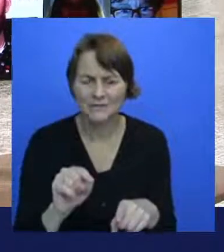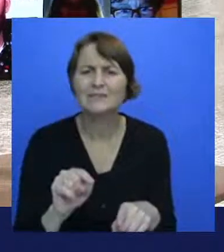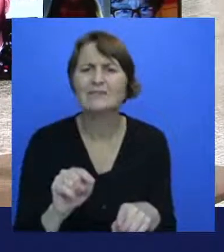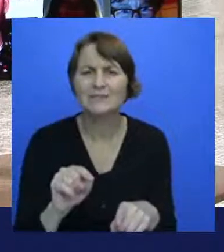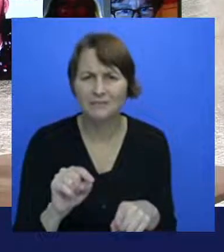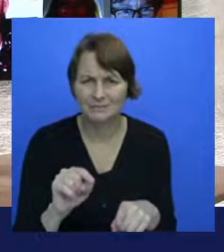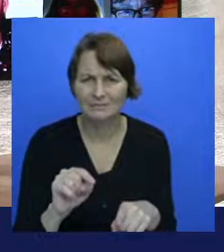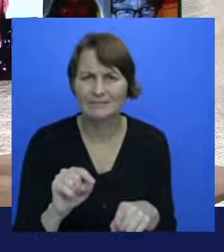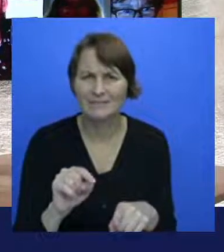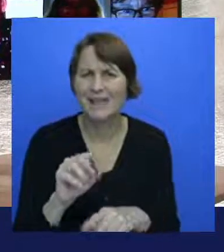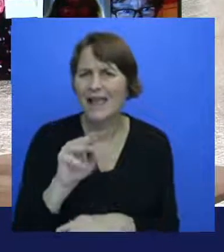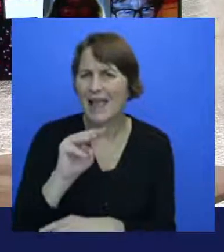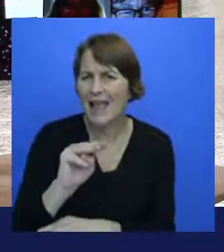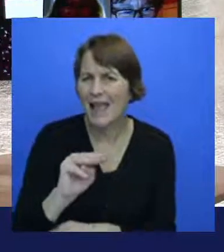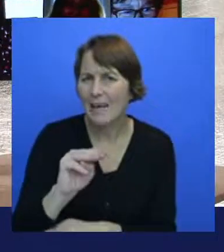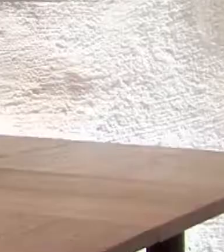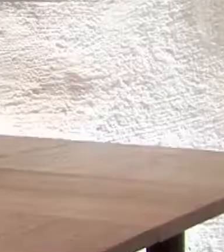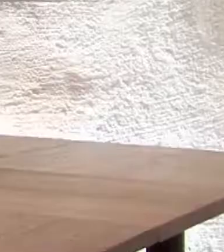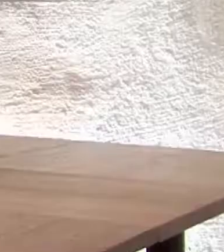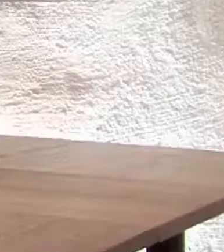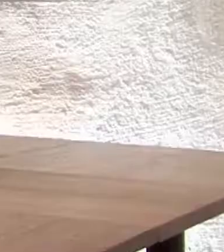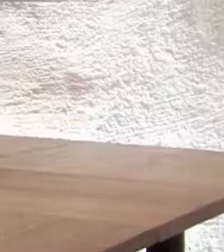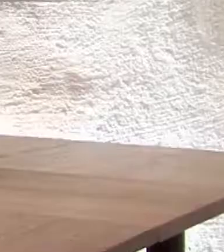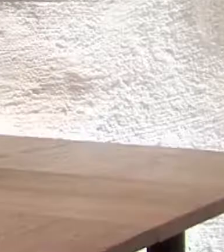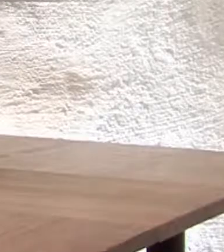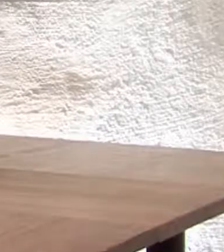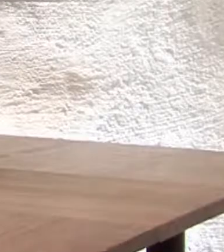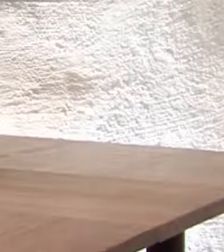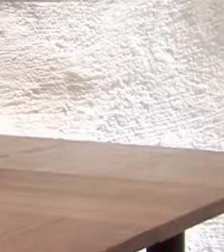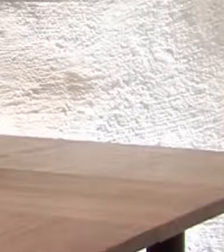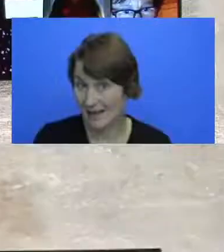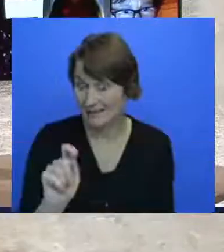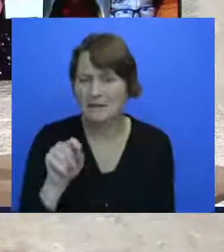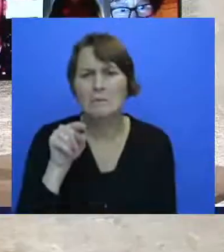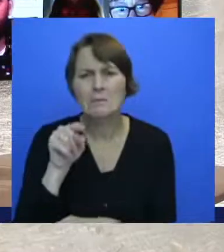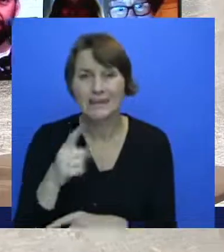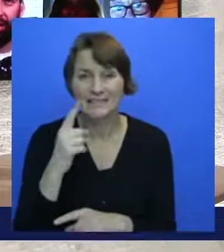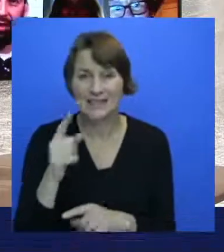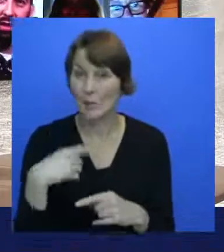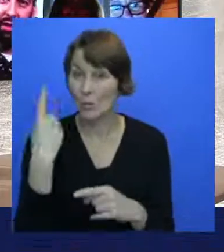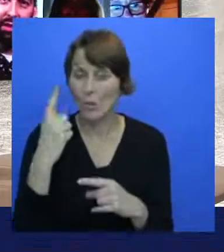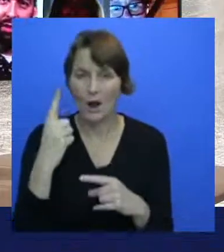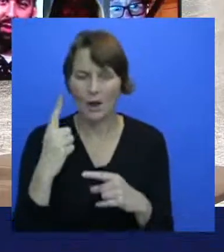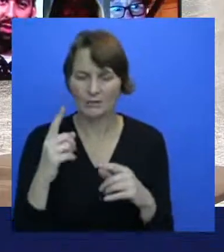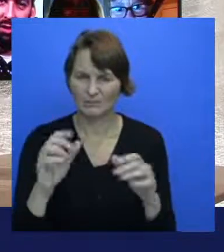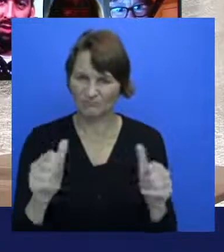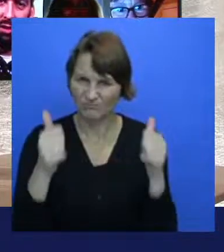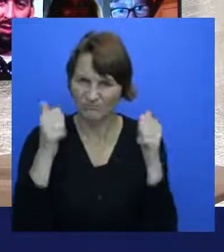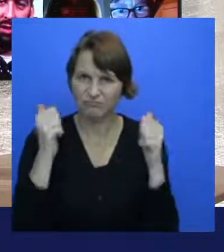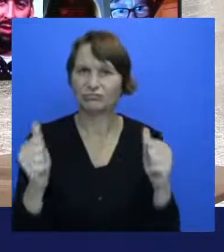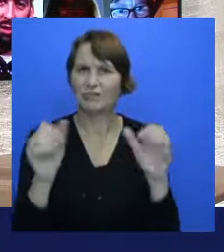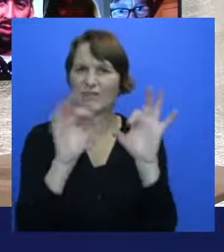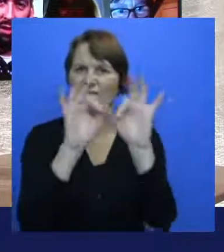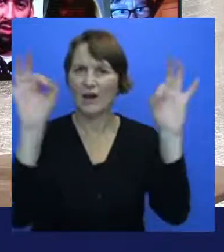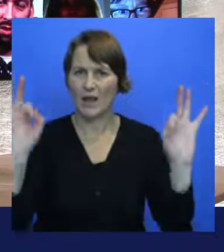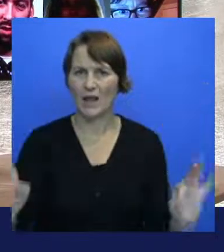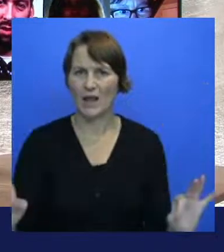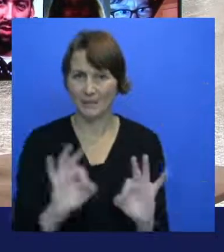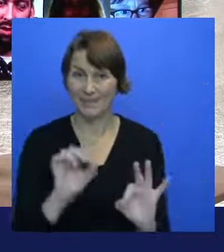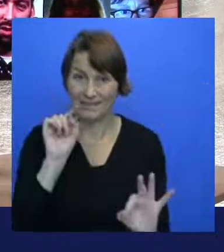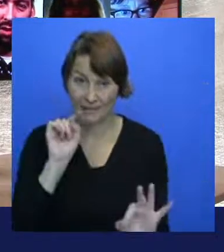about ML.net. Is that the main framework that you use, or are there others? Yeah, I'm mostly working